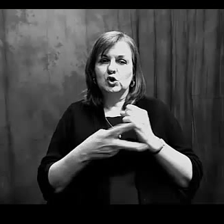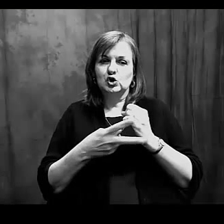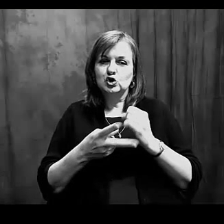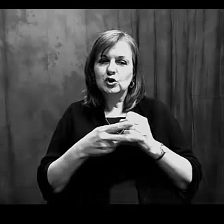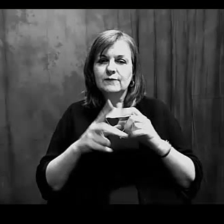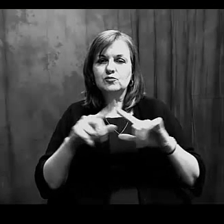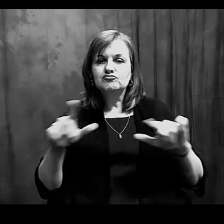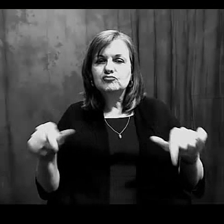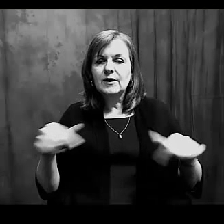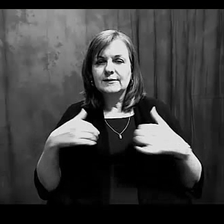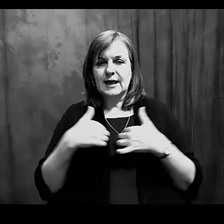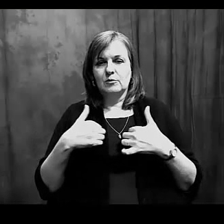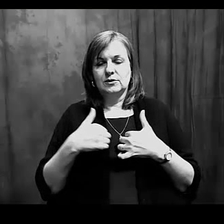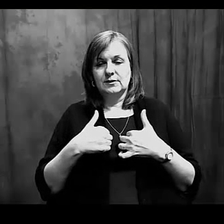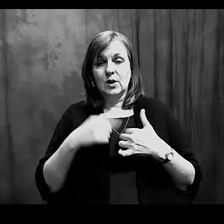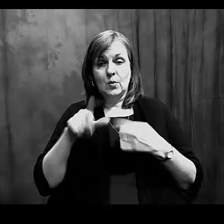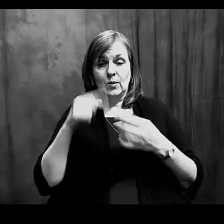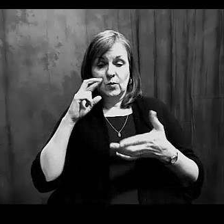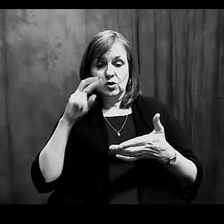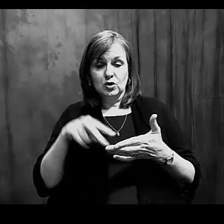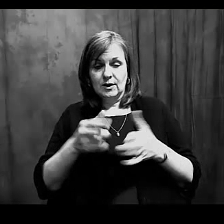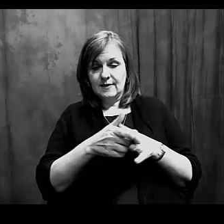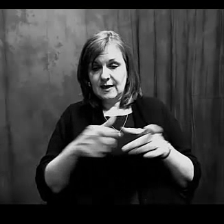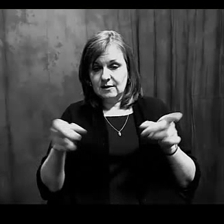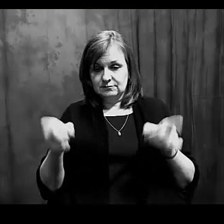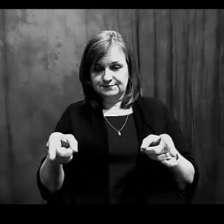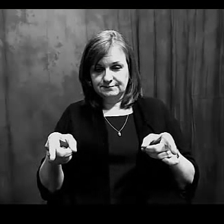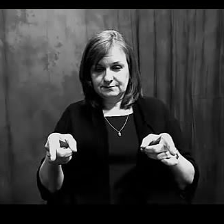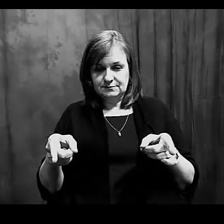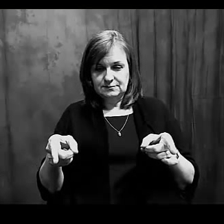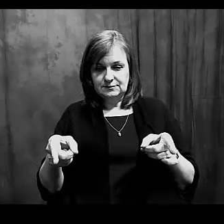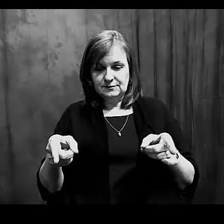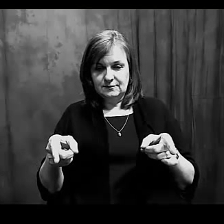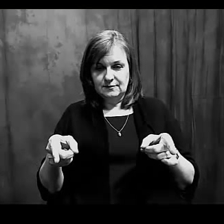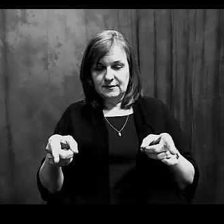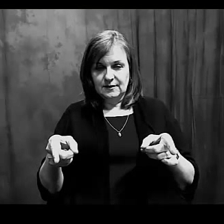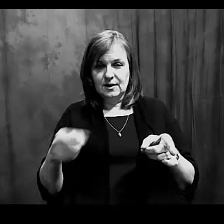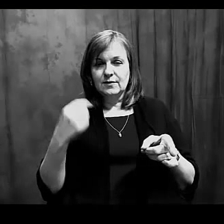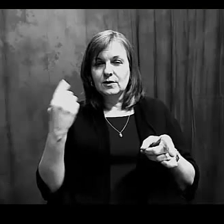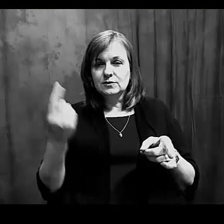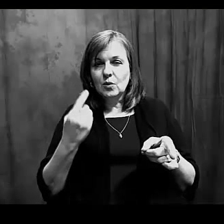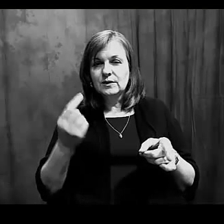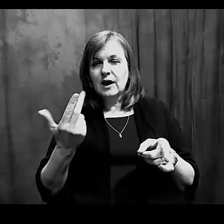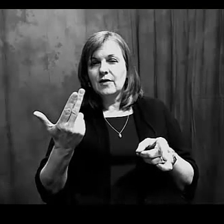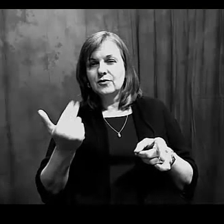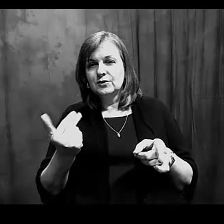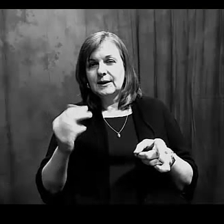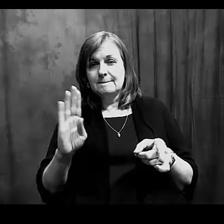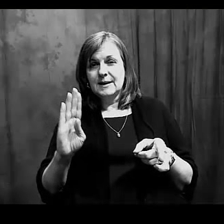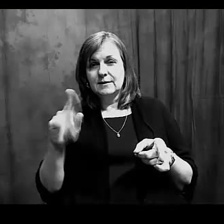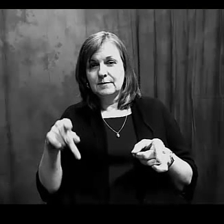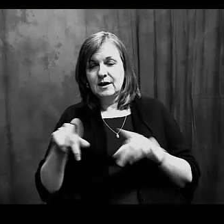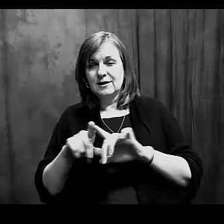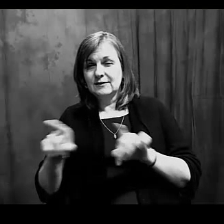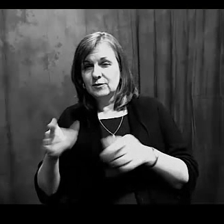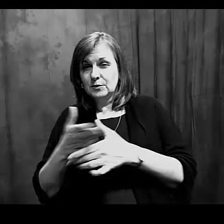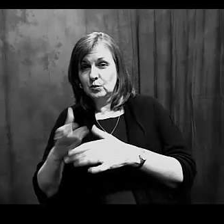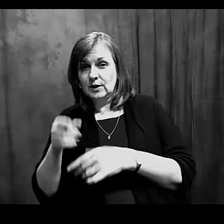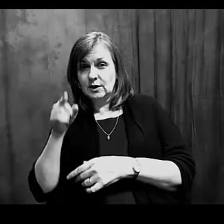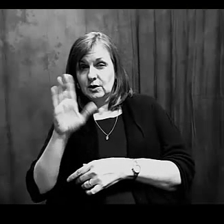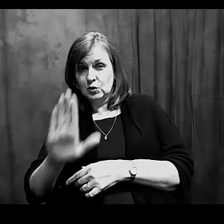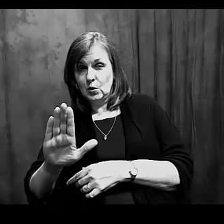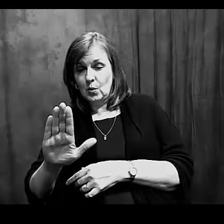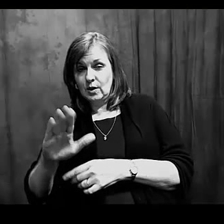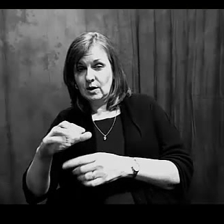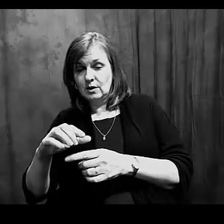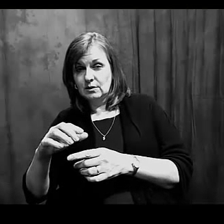highly conserved. Because when we look at this, there is only a 13 base pair difference between you and a